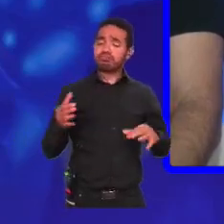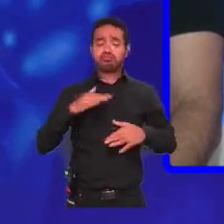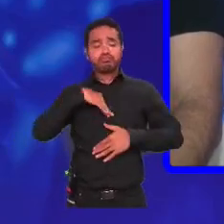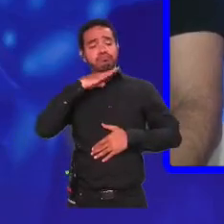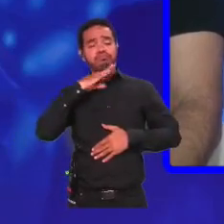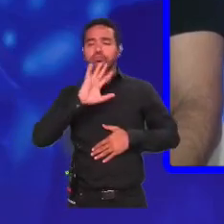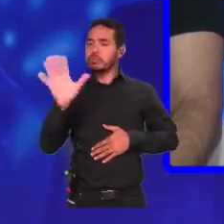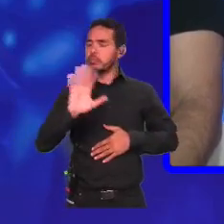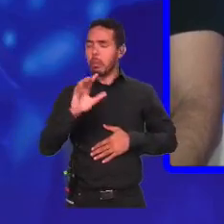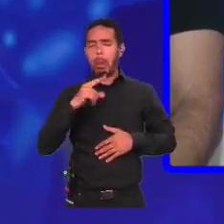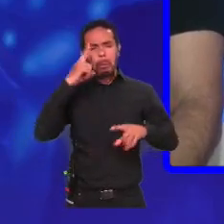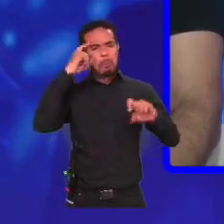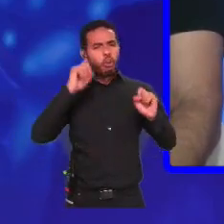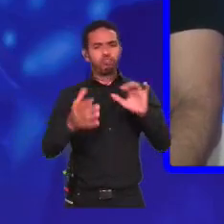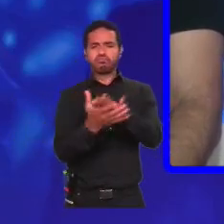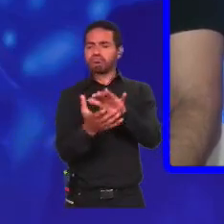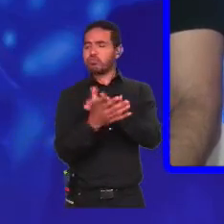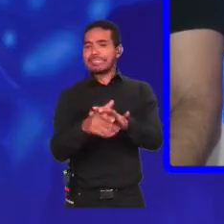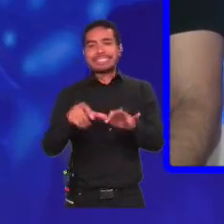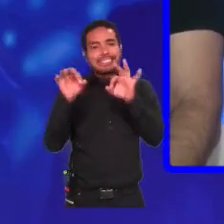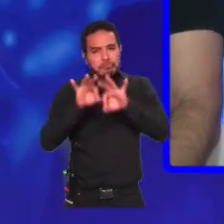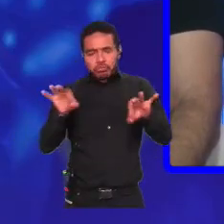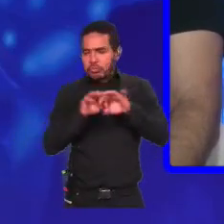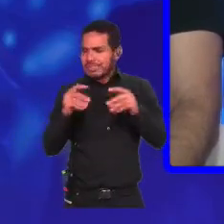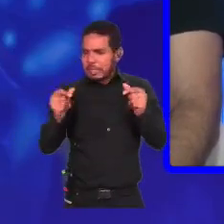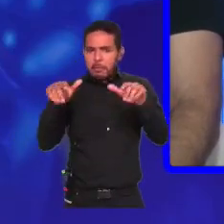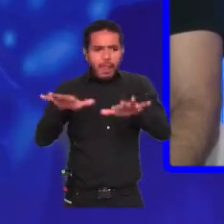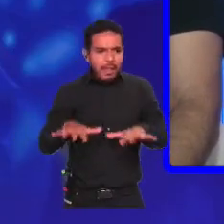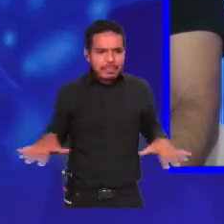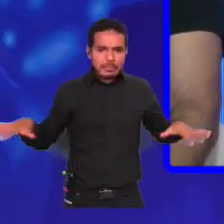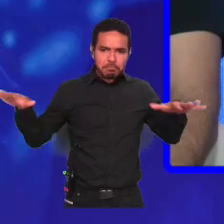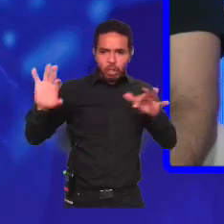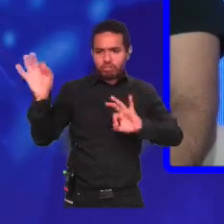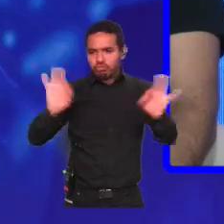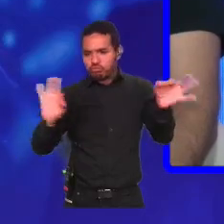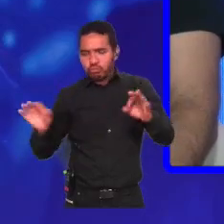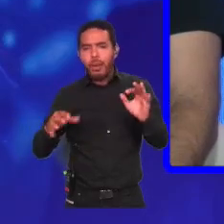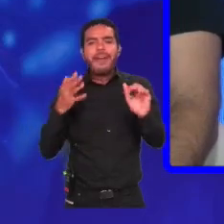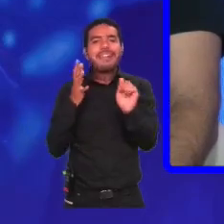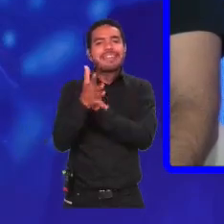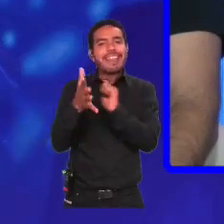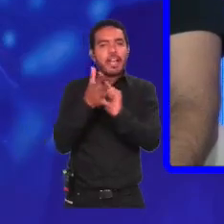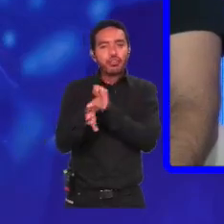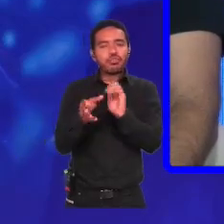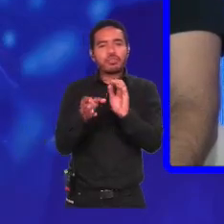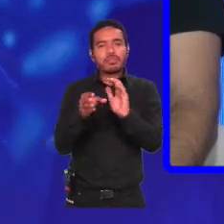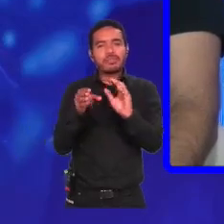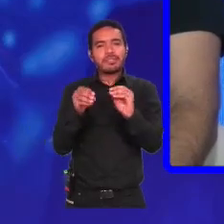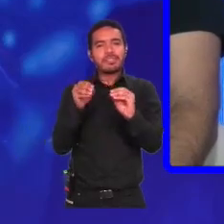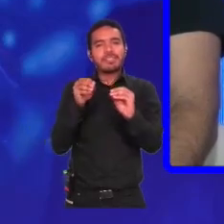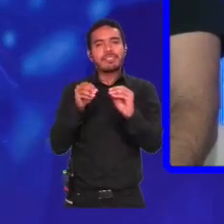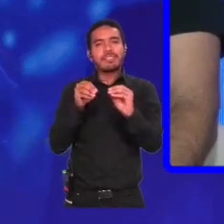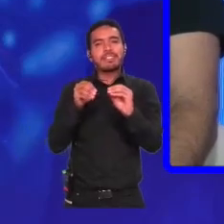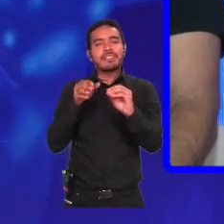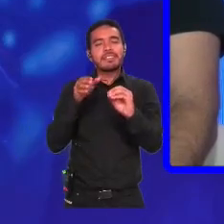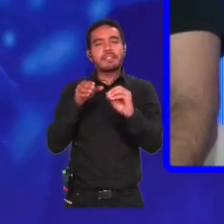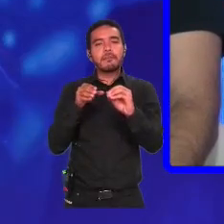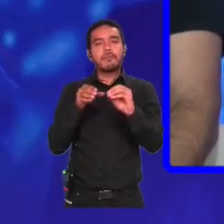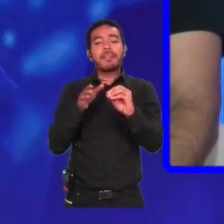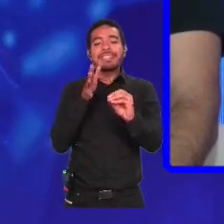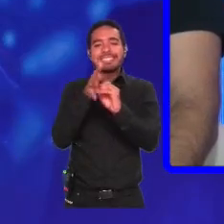like, efficiency in terms of space, in terms of data, in terms of how I handle that kind of stuff. So always thinking about